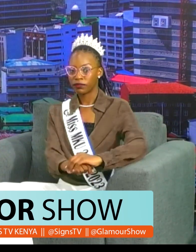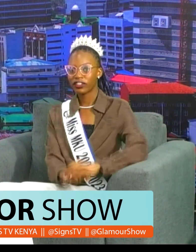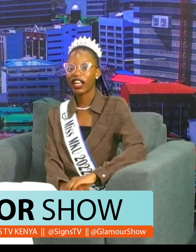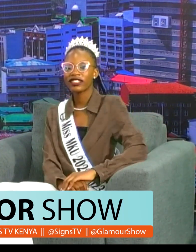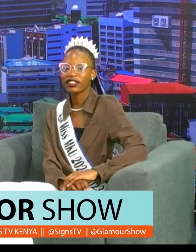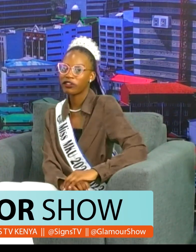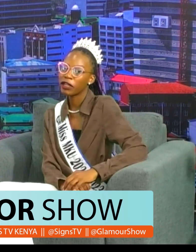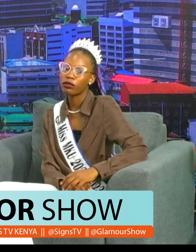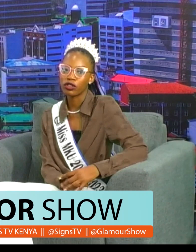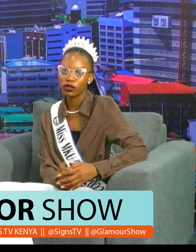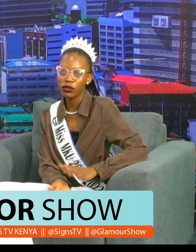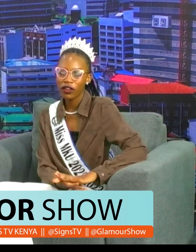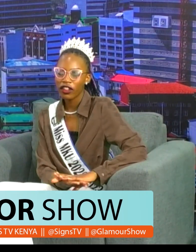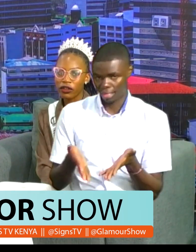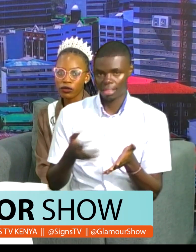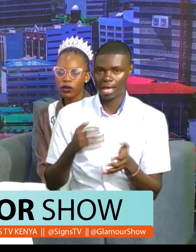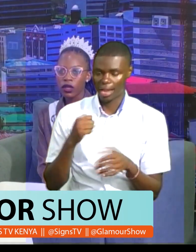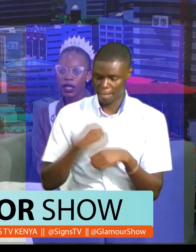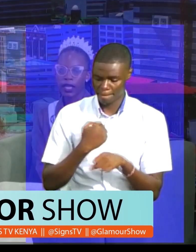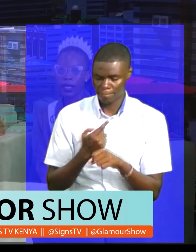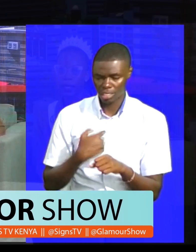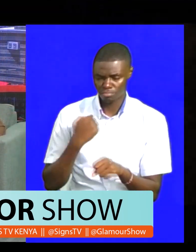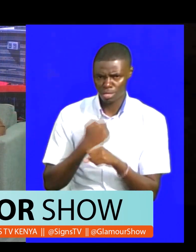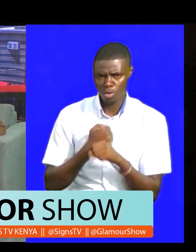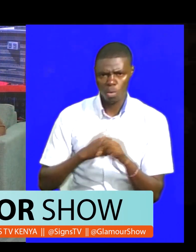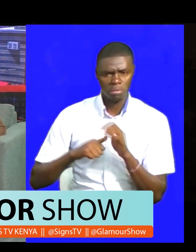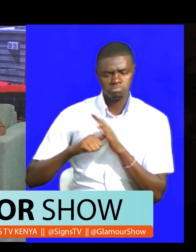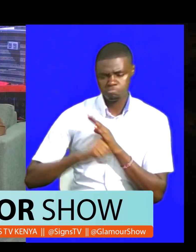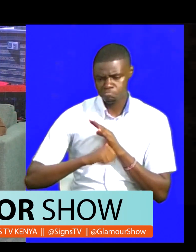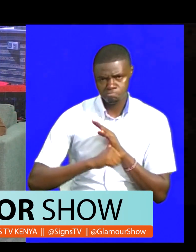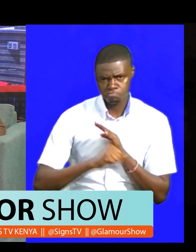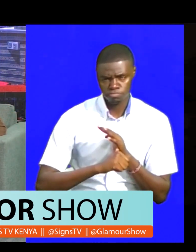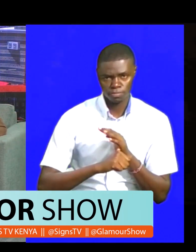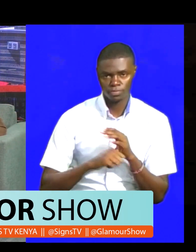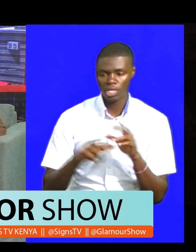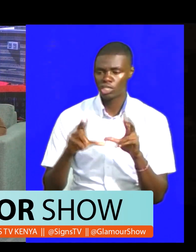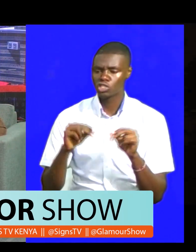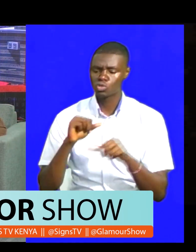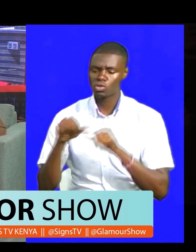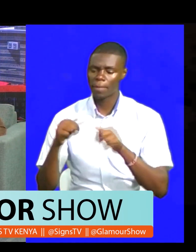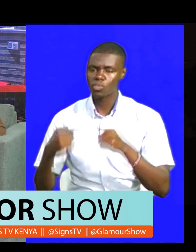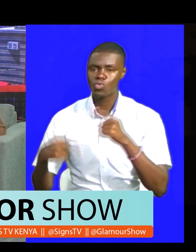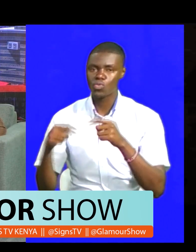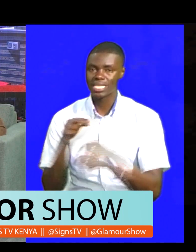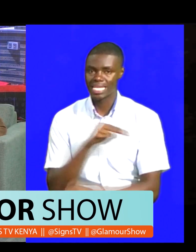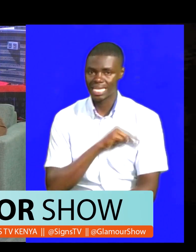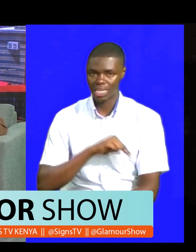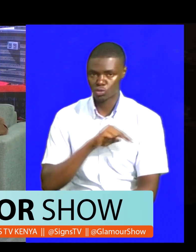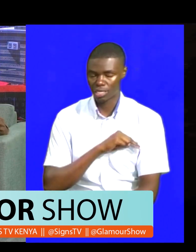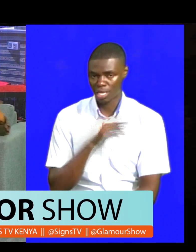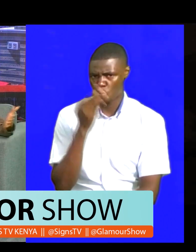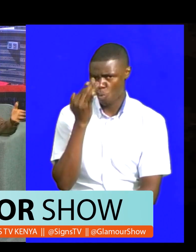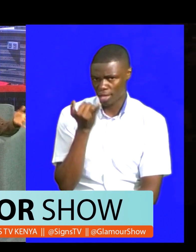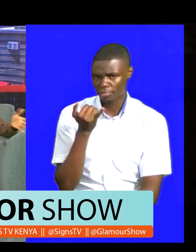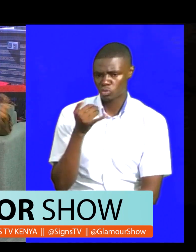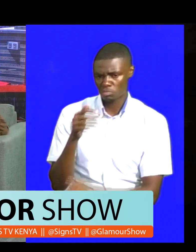Yeah, challenges really push you through, and it's not a matter of winning naturally, because each